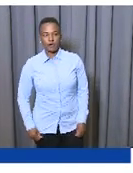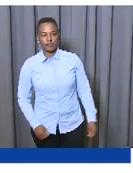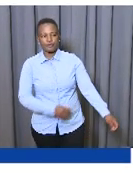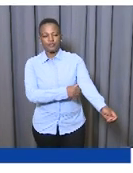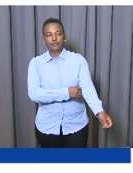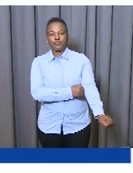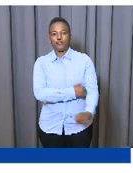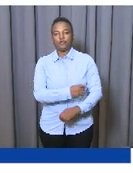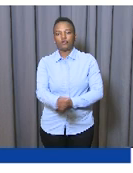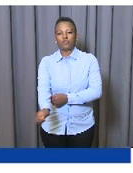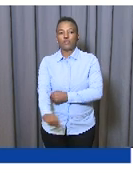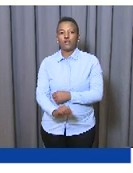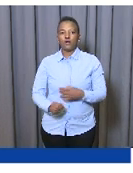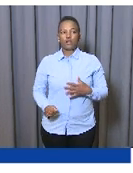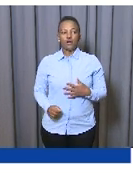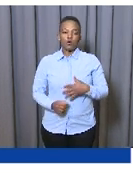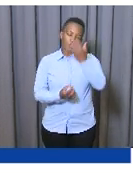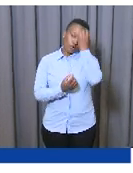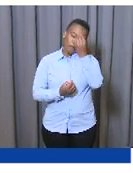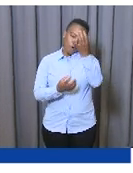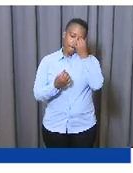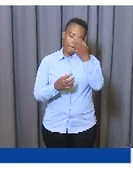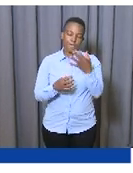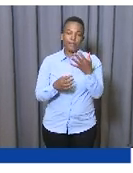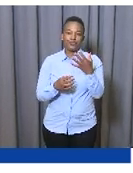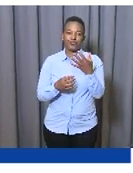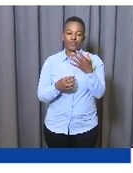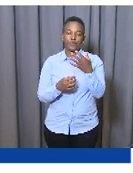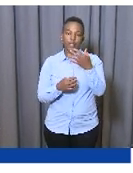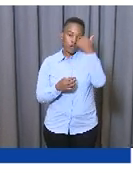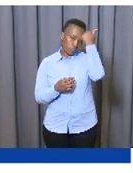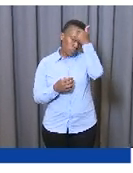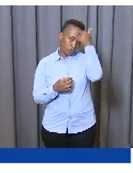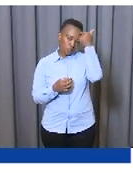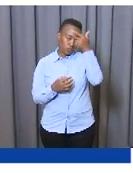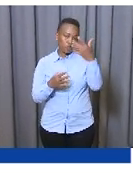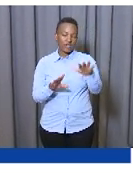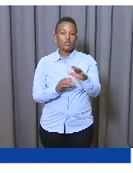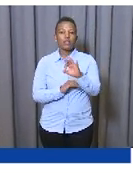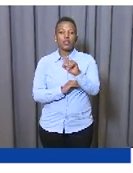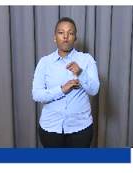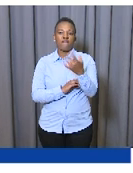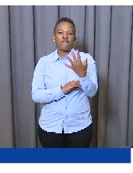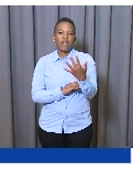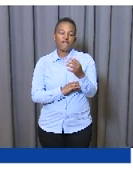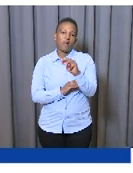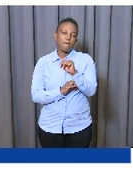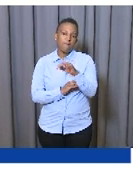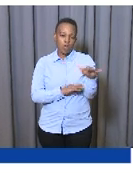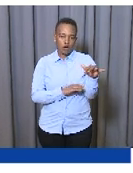So we're sharing with you screening. Screening, we have screened 3.4 million